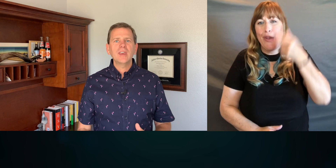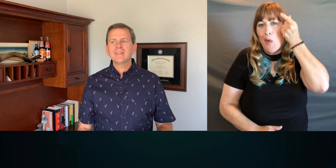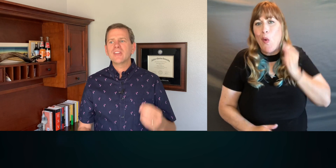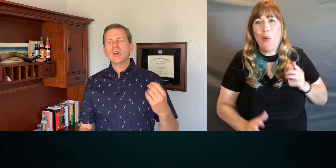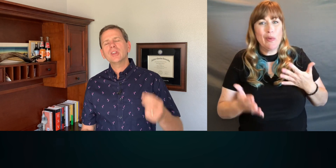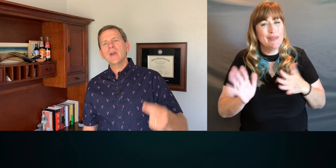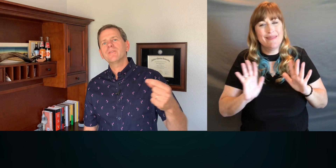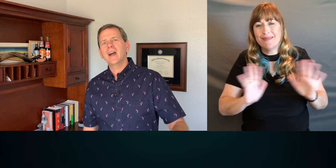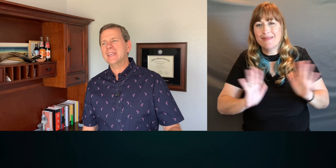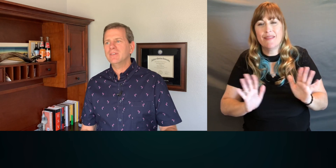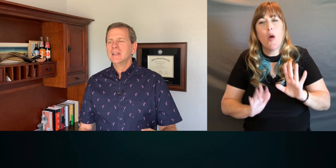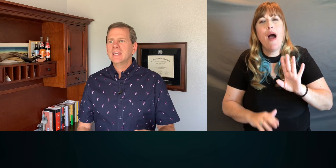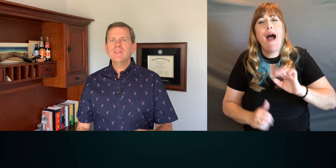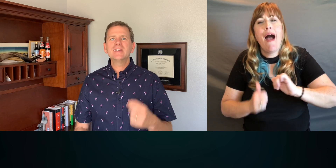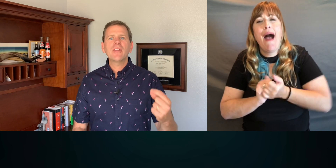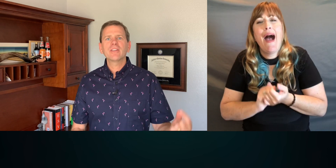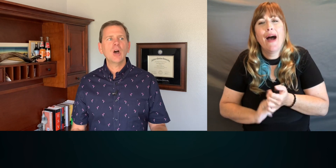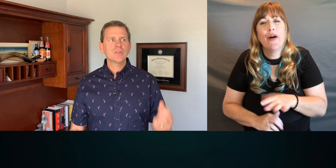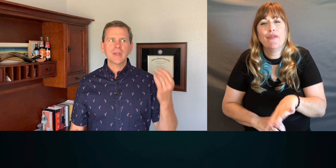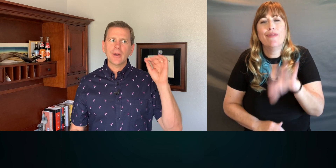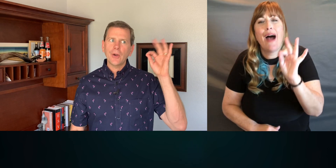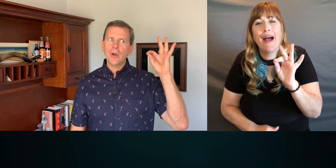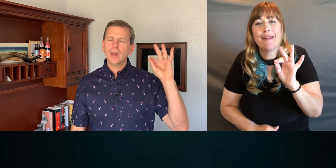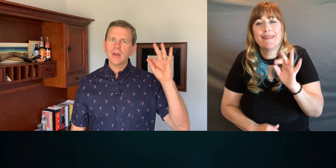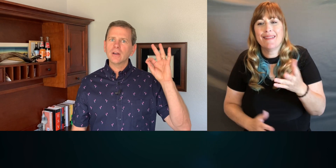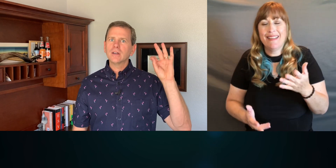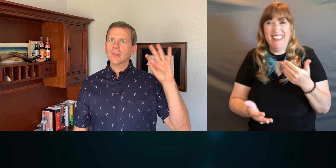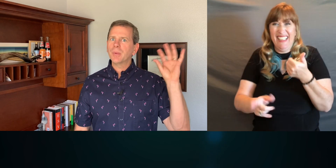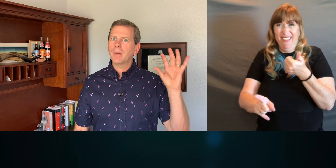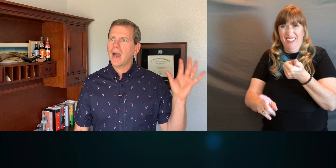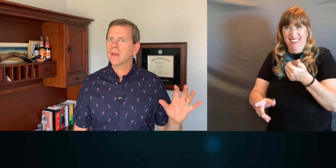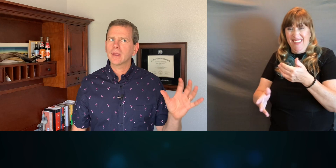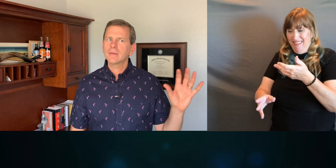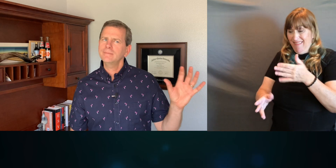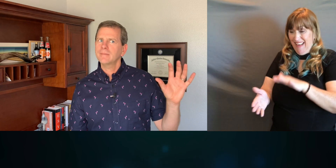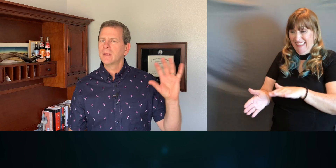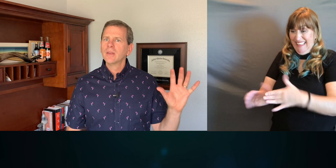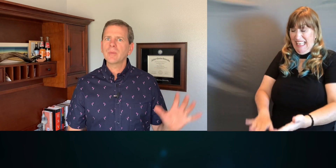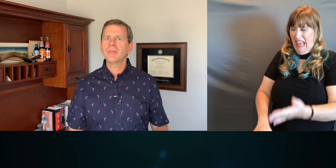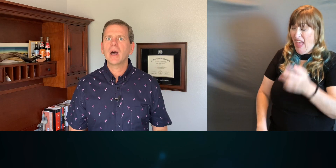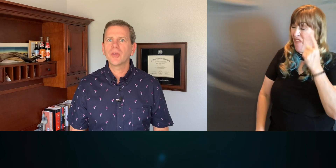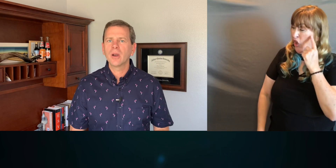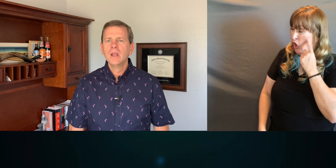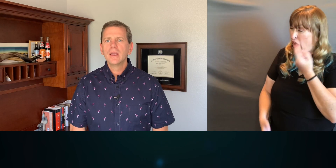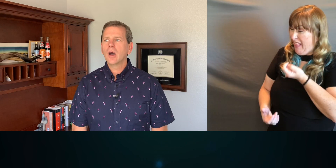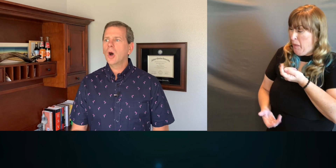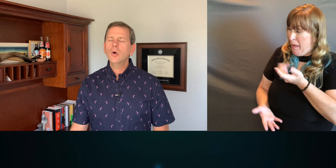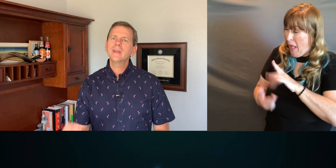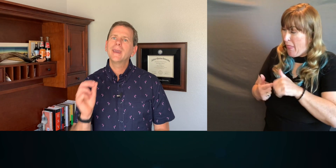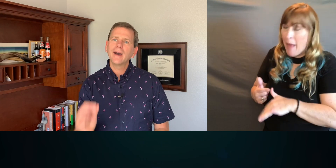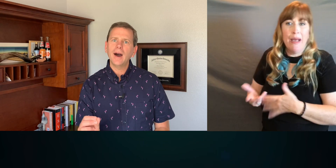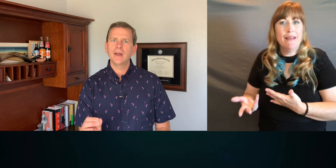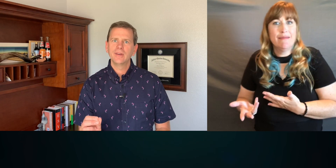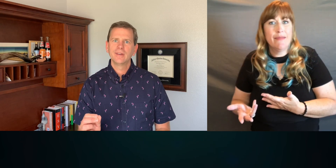these things. And the only way to find, even death itself is only kind of heard a little bit about it. Like, something's out there. You know,